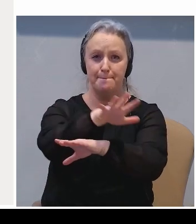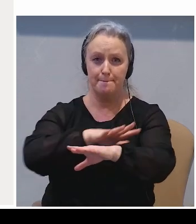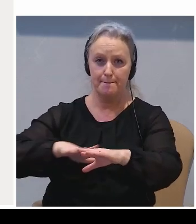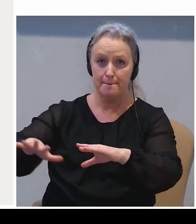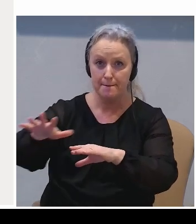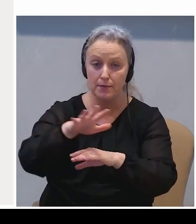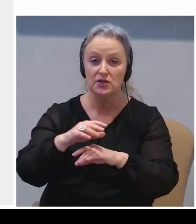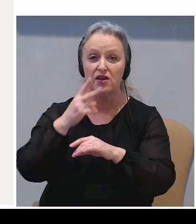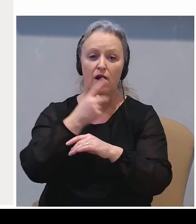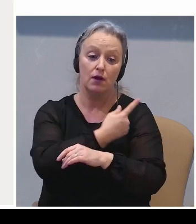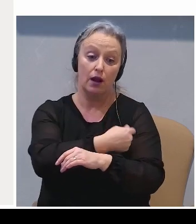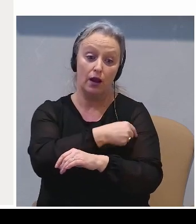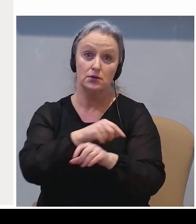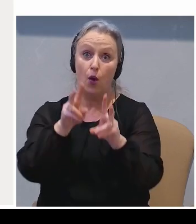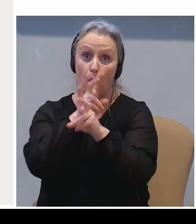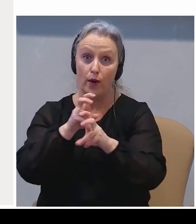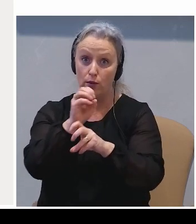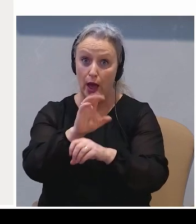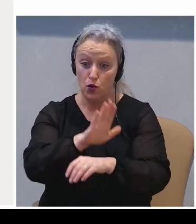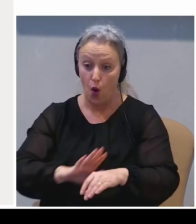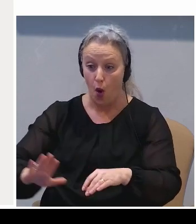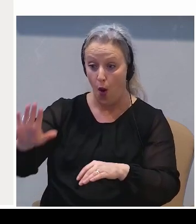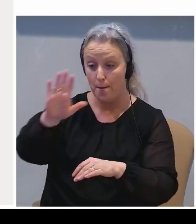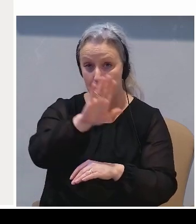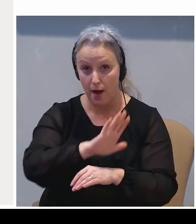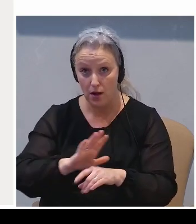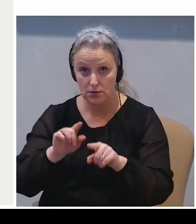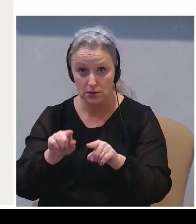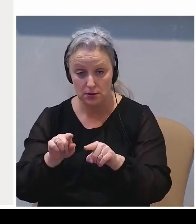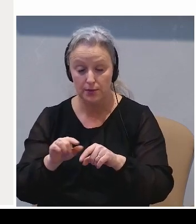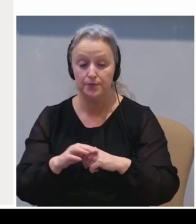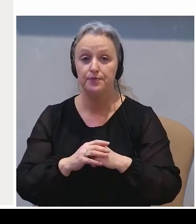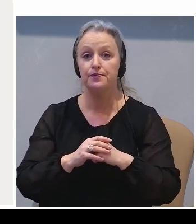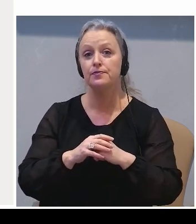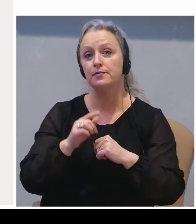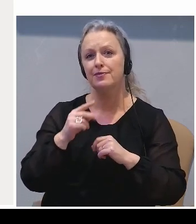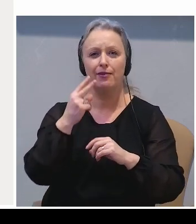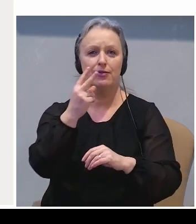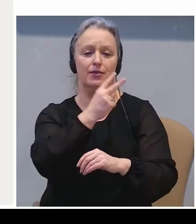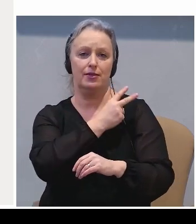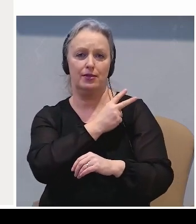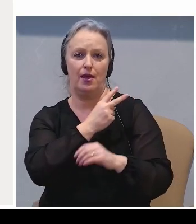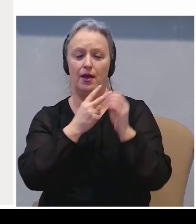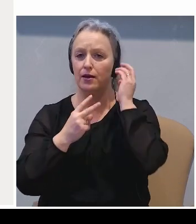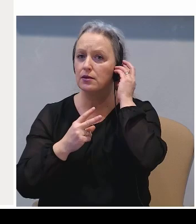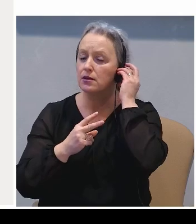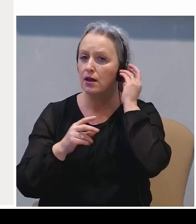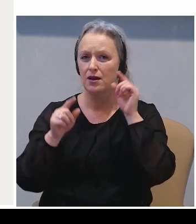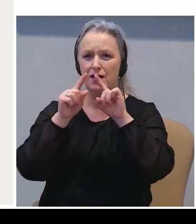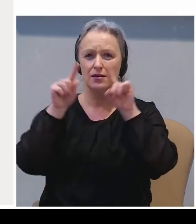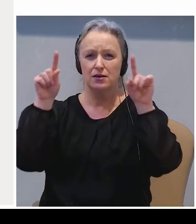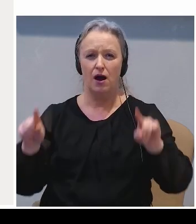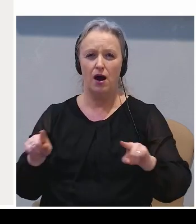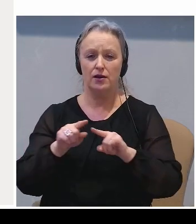investigator-initiated clinical studies. This is a distributed organization. This means that we have a core team that is working in Paris. This is where I